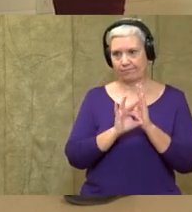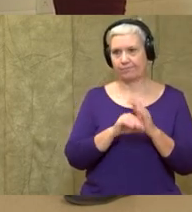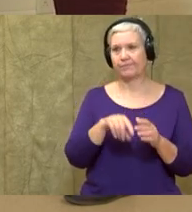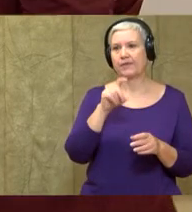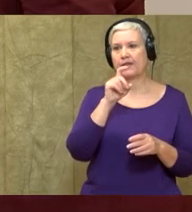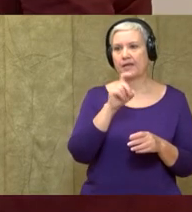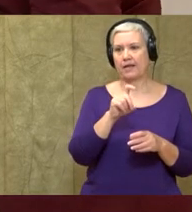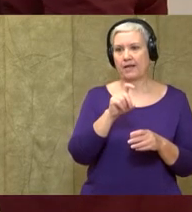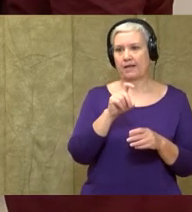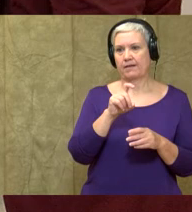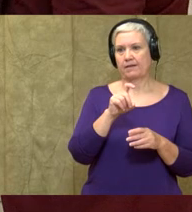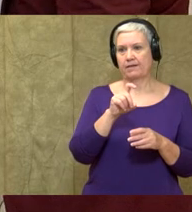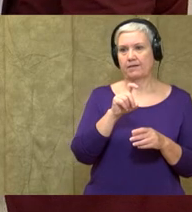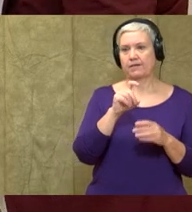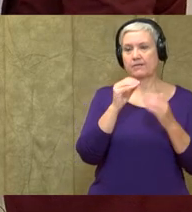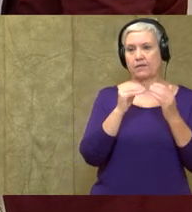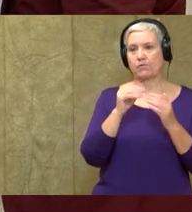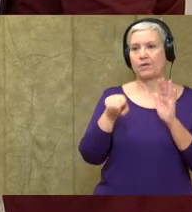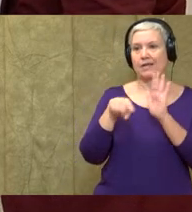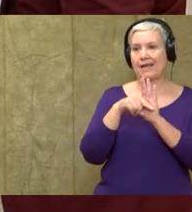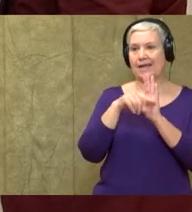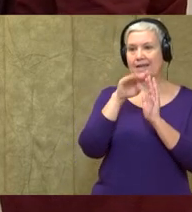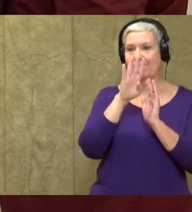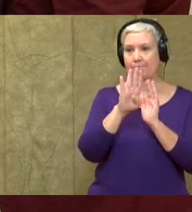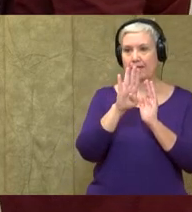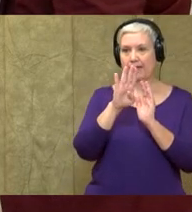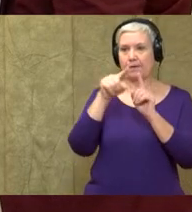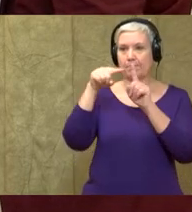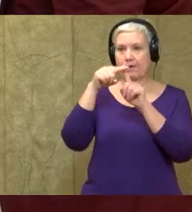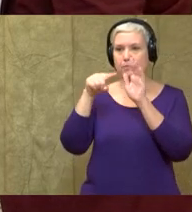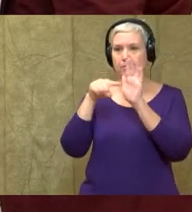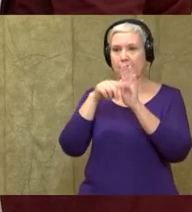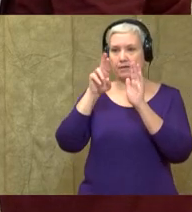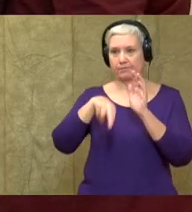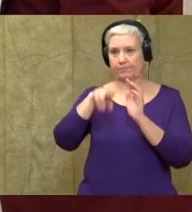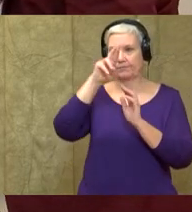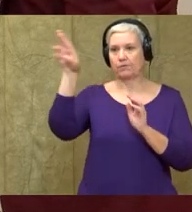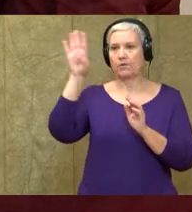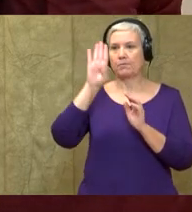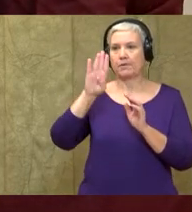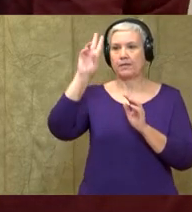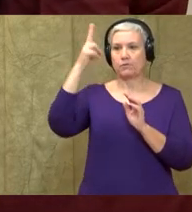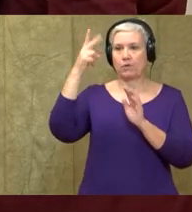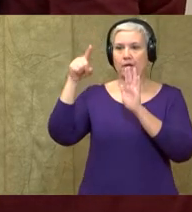b plus or minus the square root of b squared minus 4ac